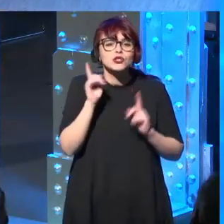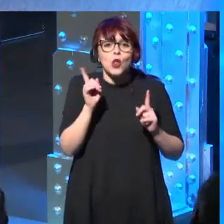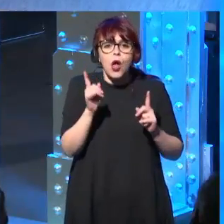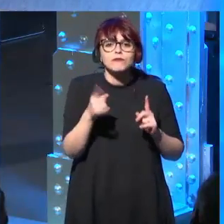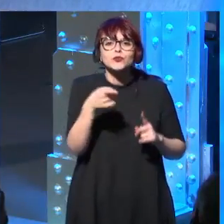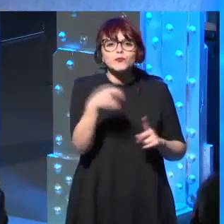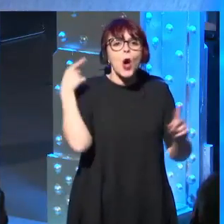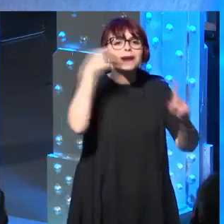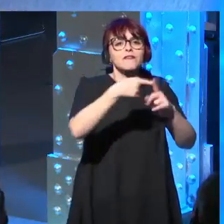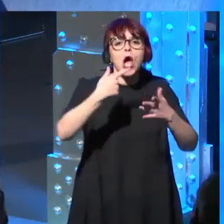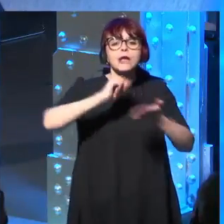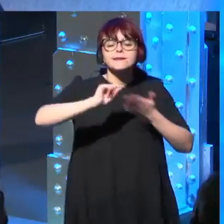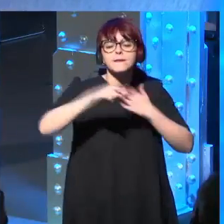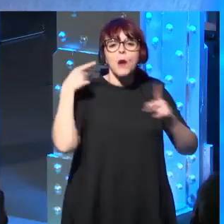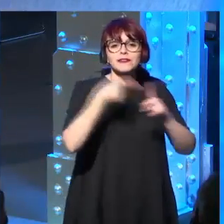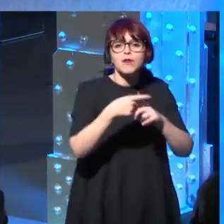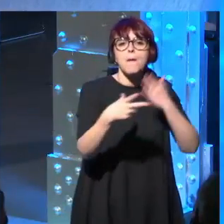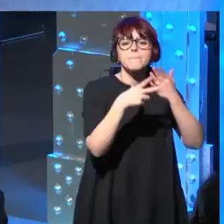Everyone writes for,